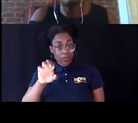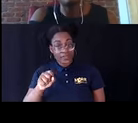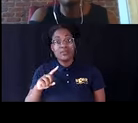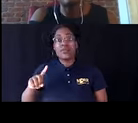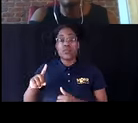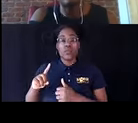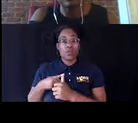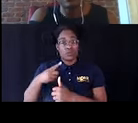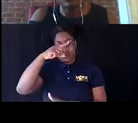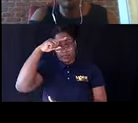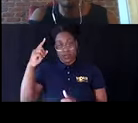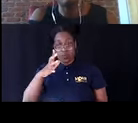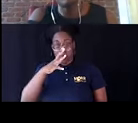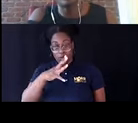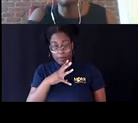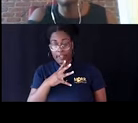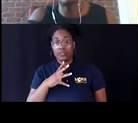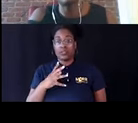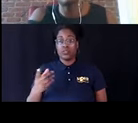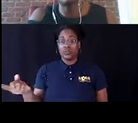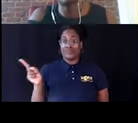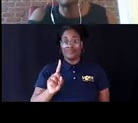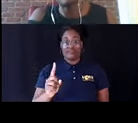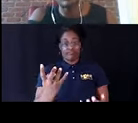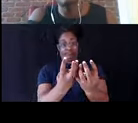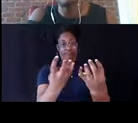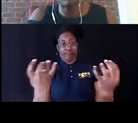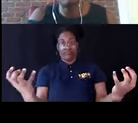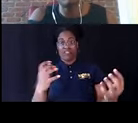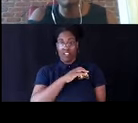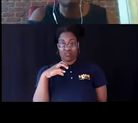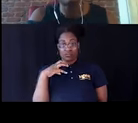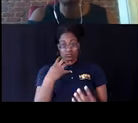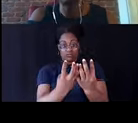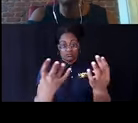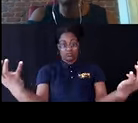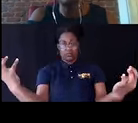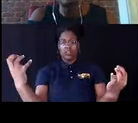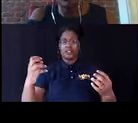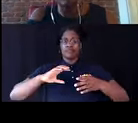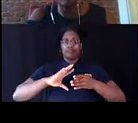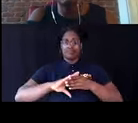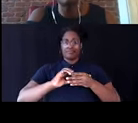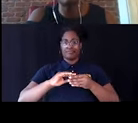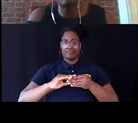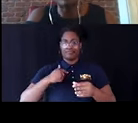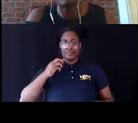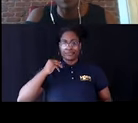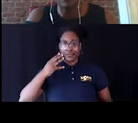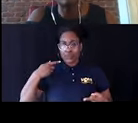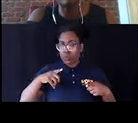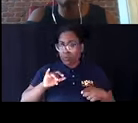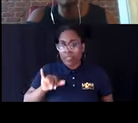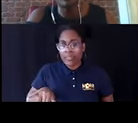in 1866 because she organized Black women to go to Congress in order